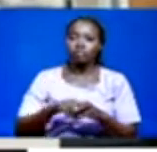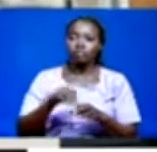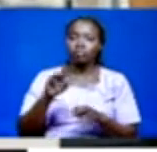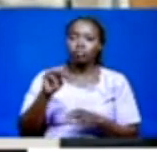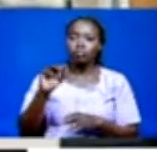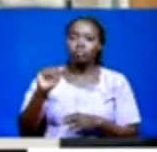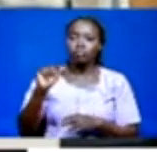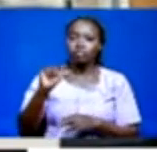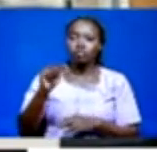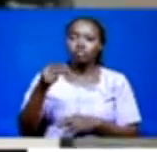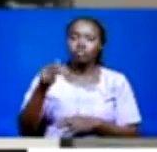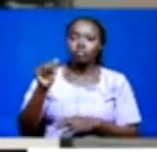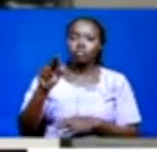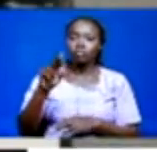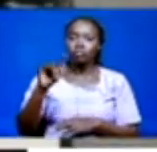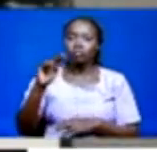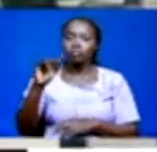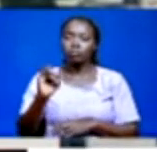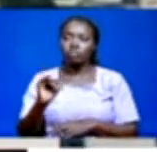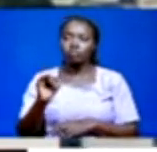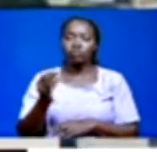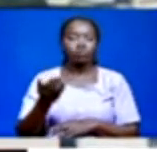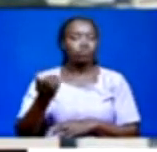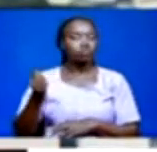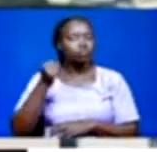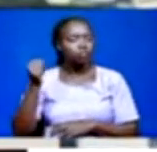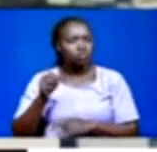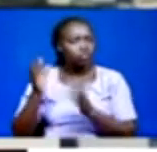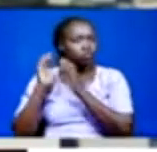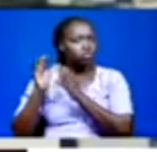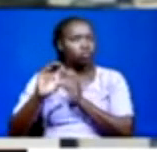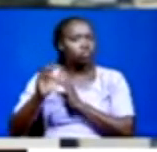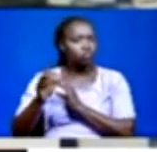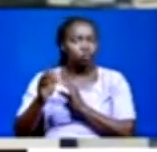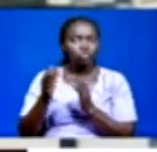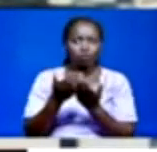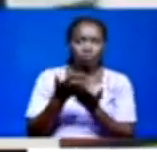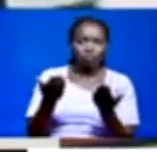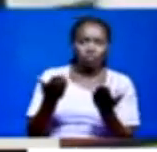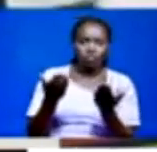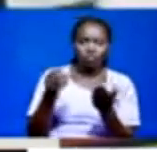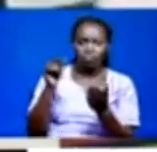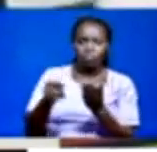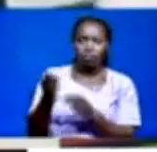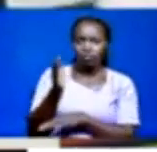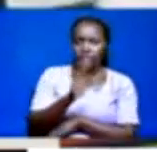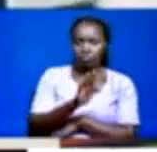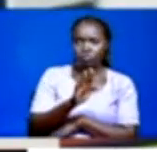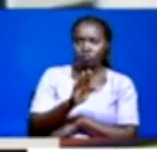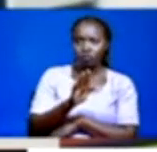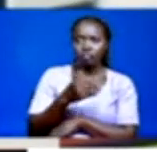sub-county of Kilifi County. The city, dubbed Proximity City Point of Return, shall